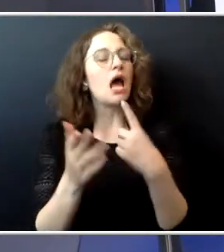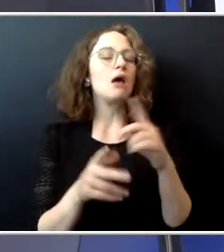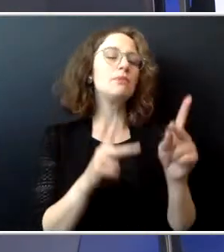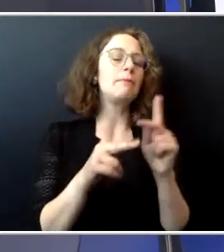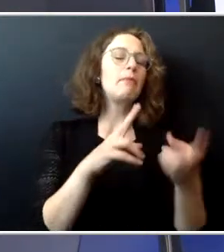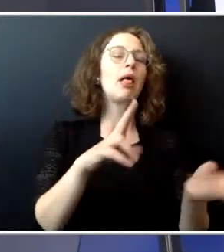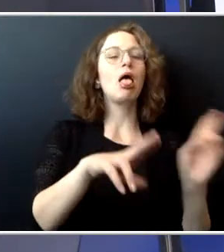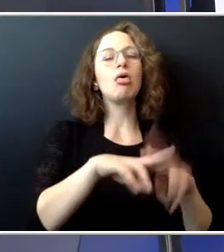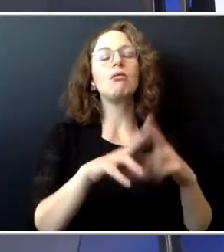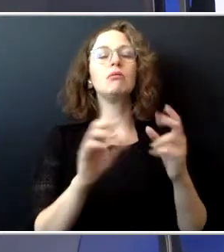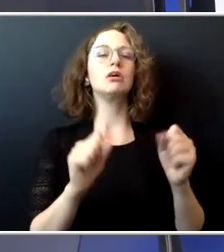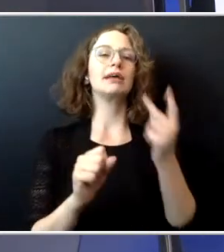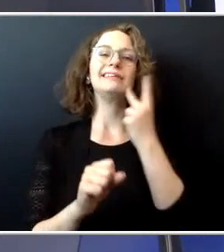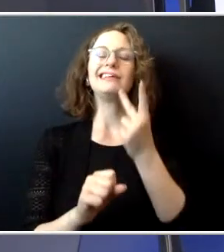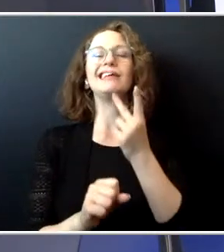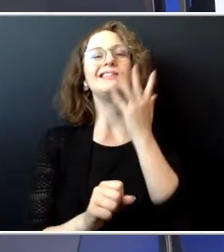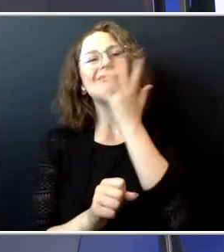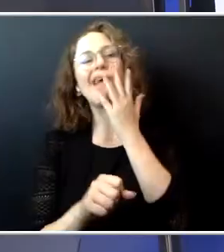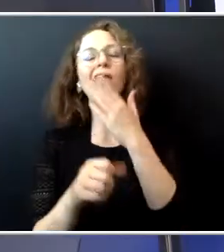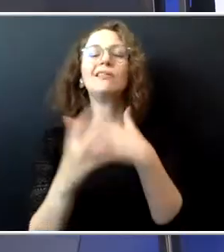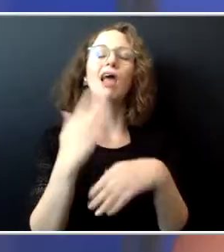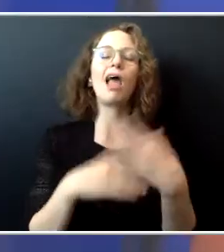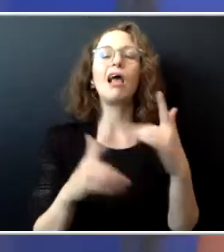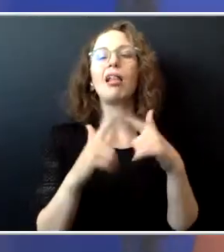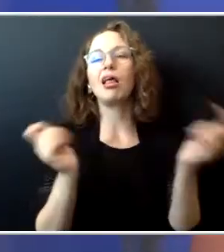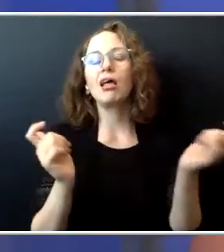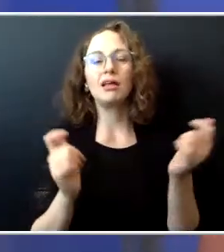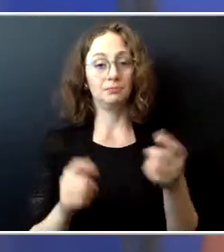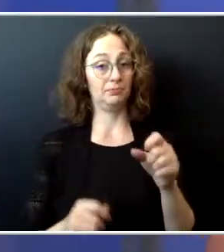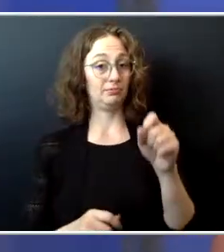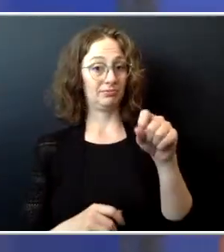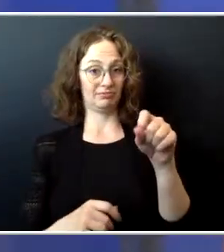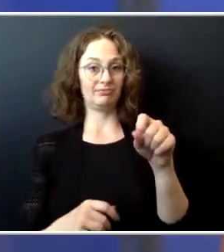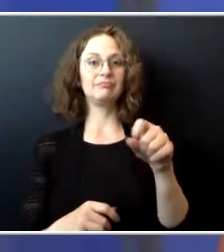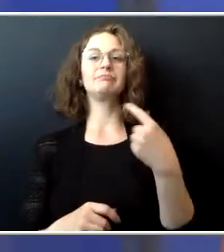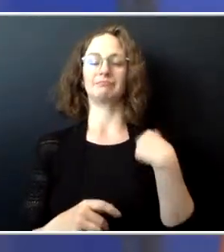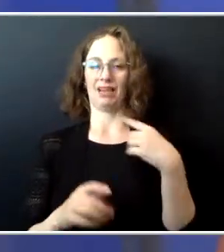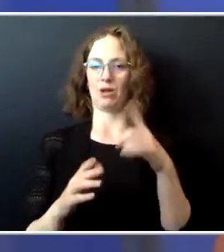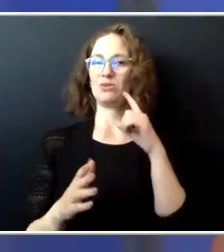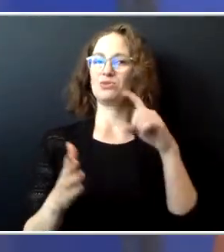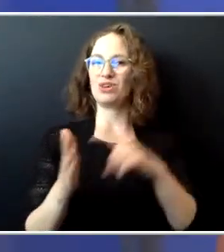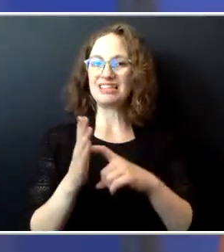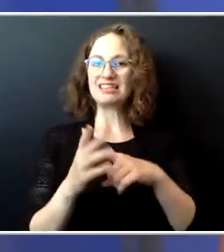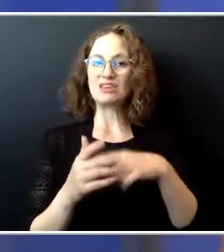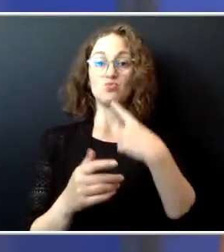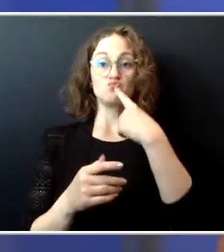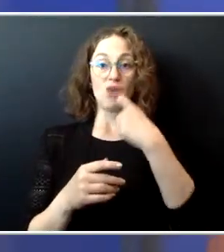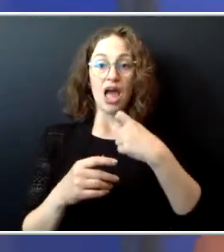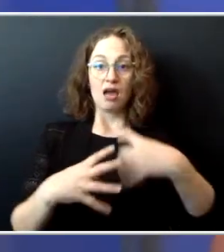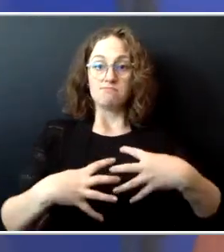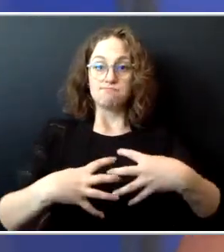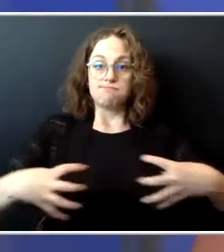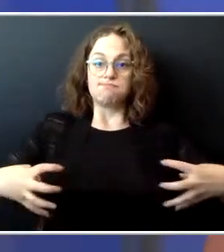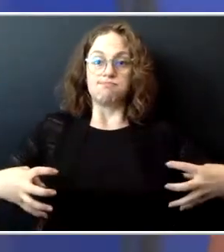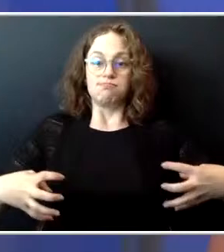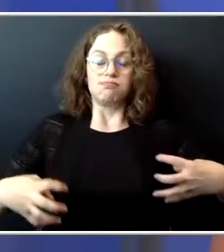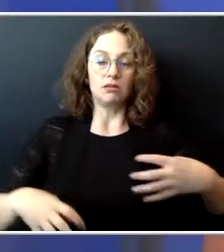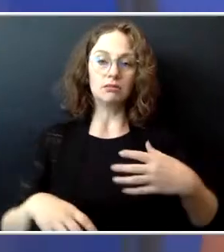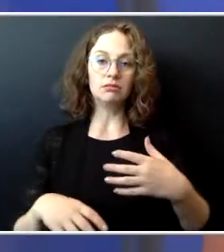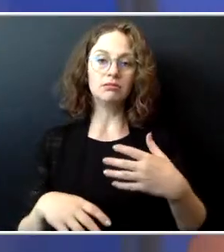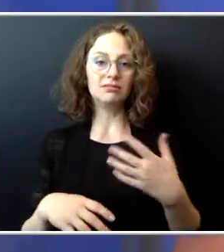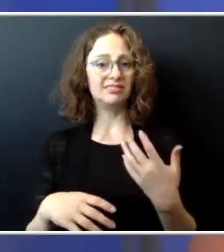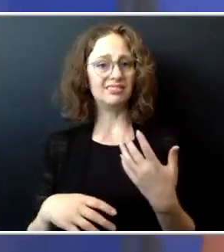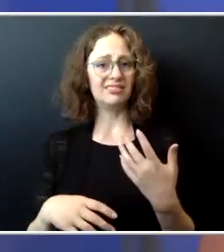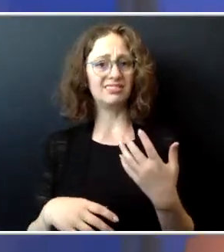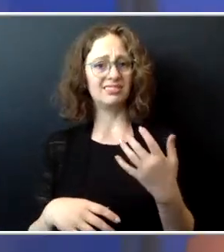But you were feeling it really right in the center. And then I was getting like red marks on my stomach because of that stretching marks, and like that was supposed to be just